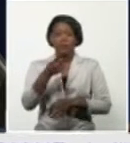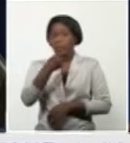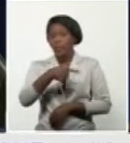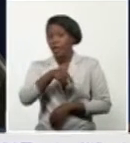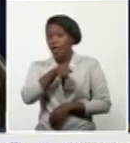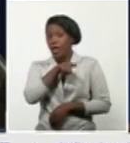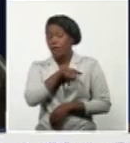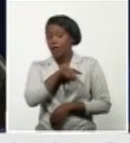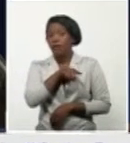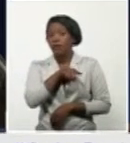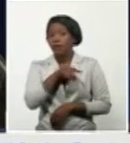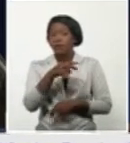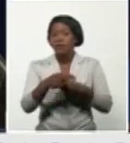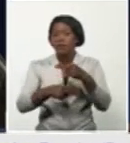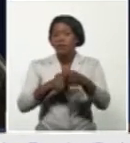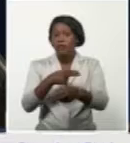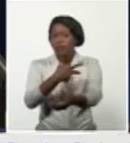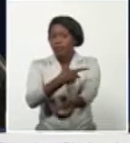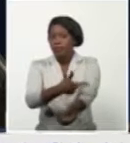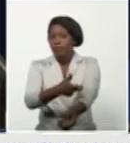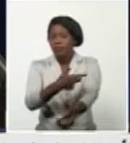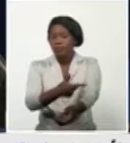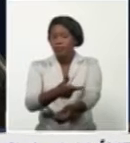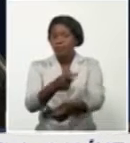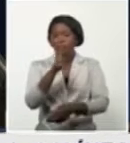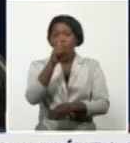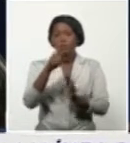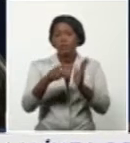1,736 people. Yesterday,